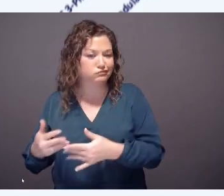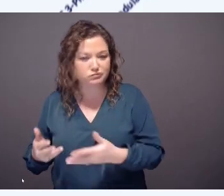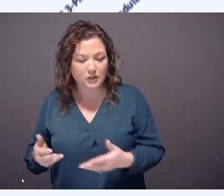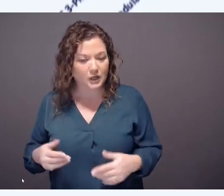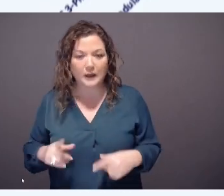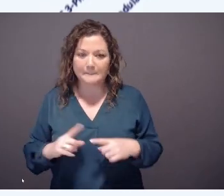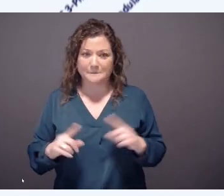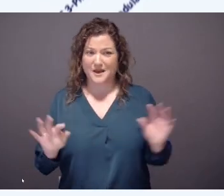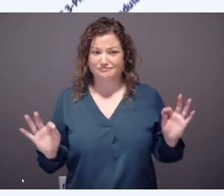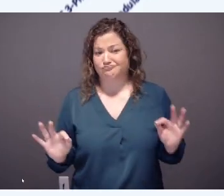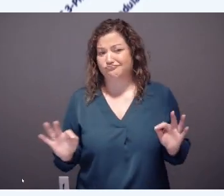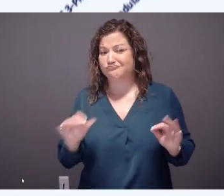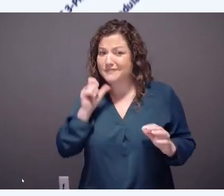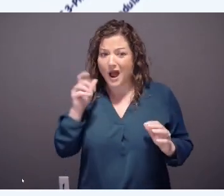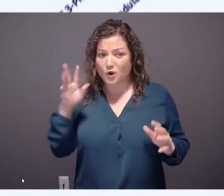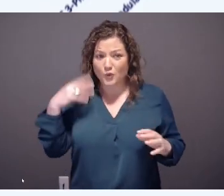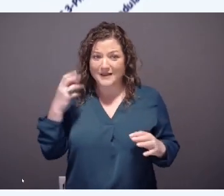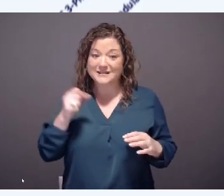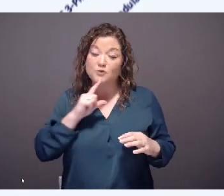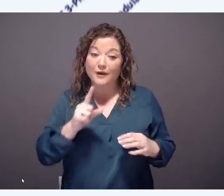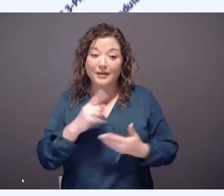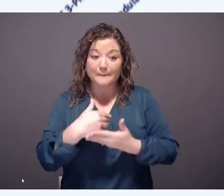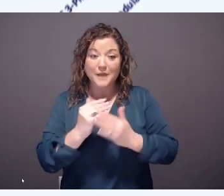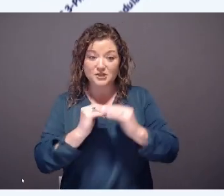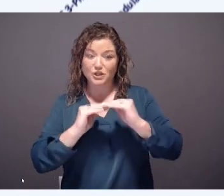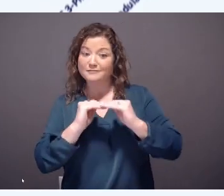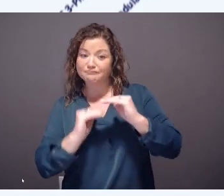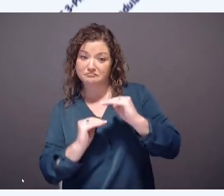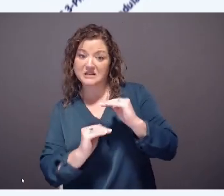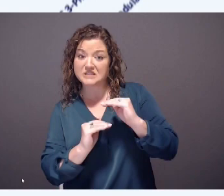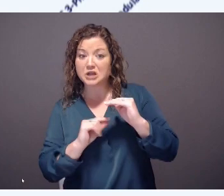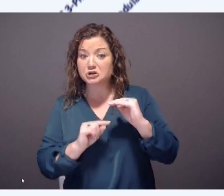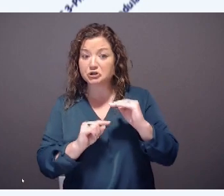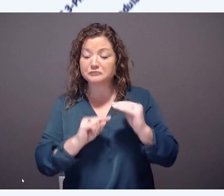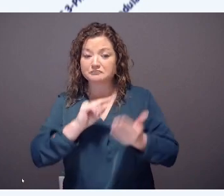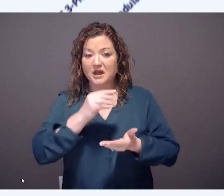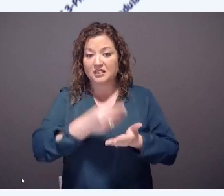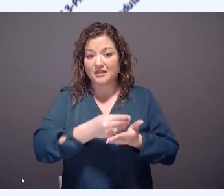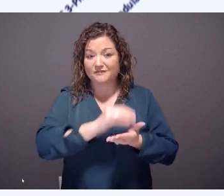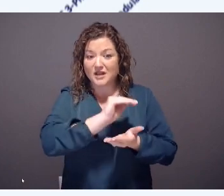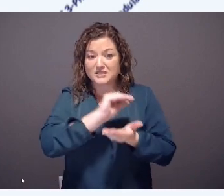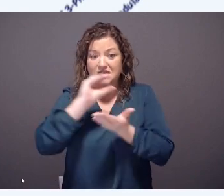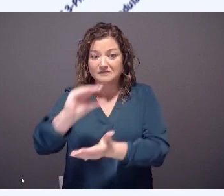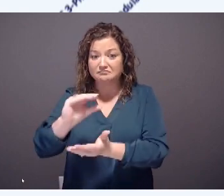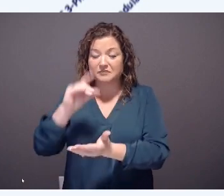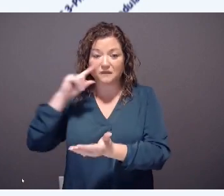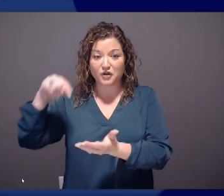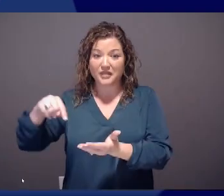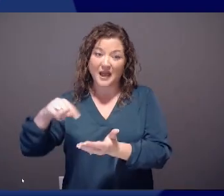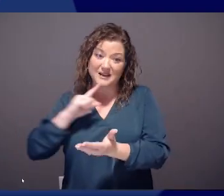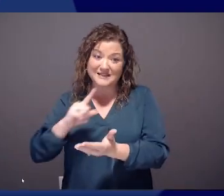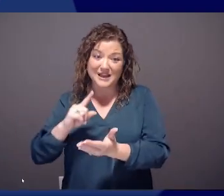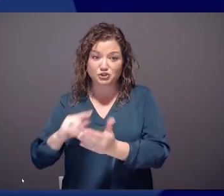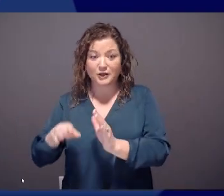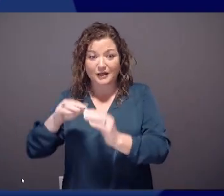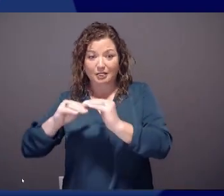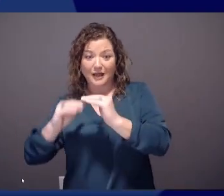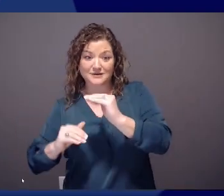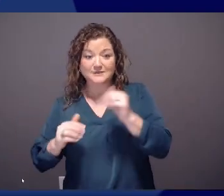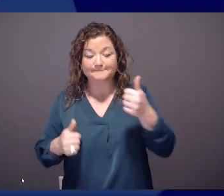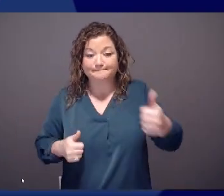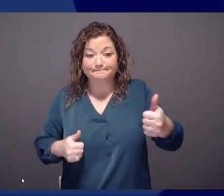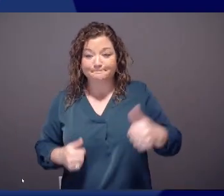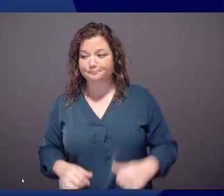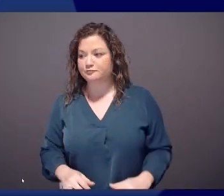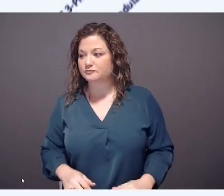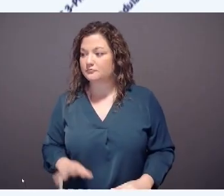This actually finished under budget and within the funding that was allotted for the new landfill. Cody, was that to